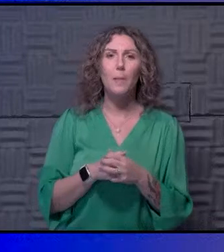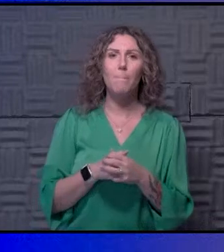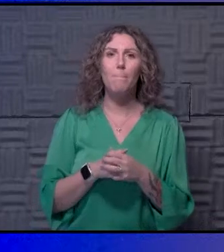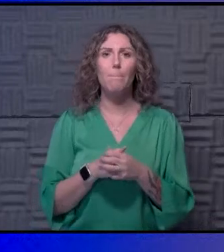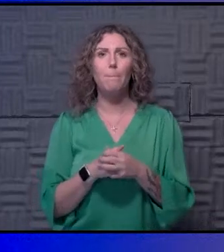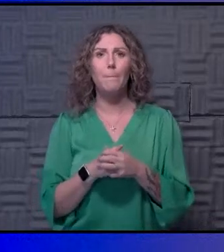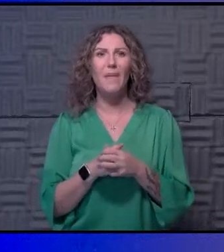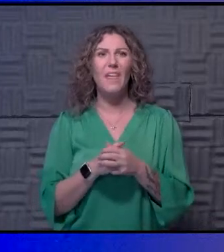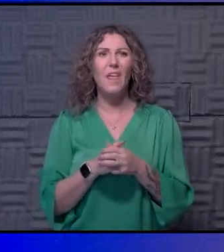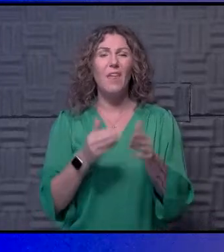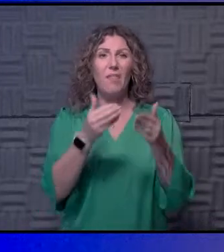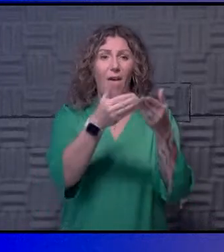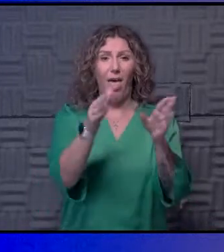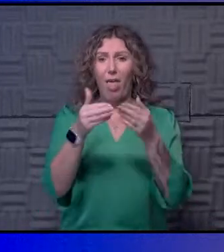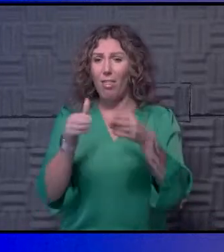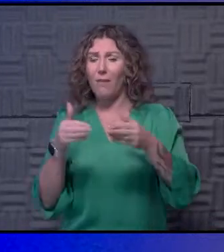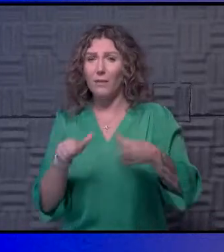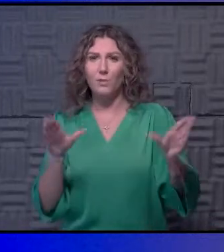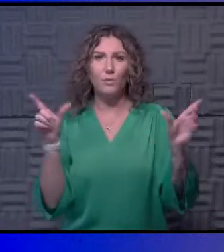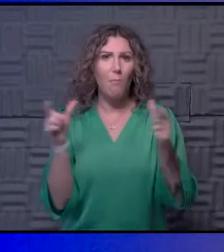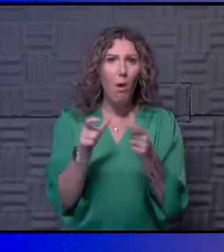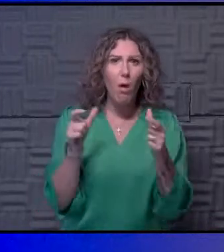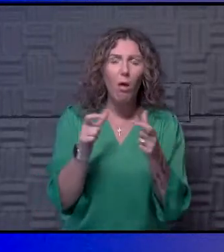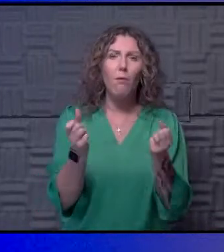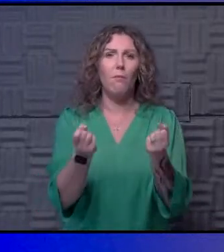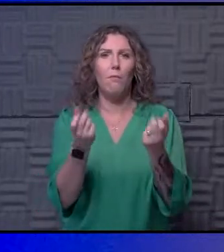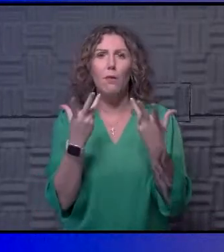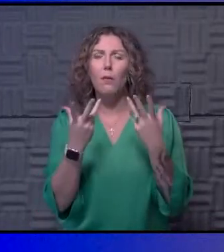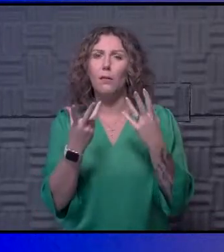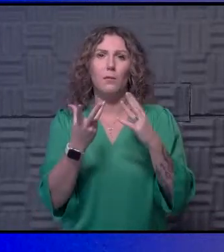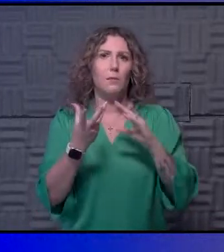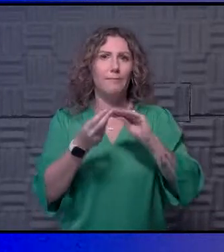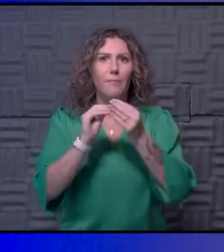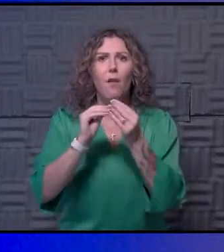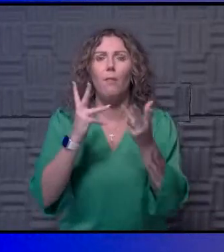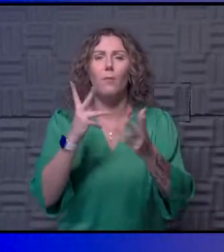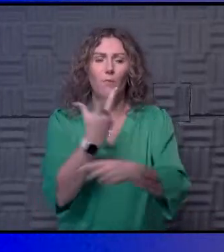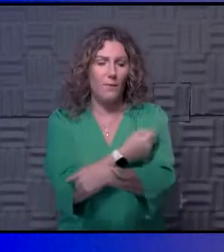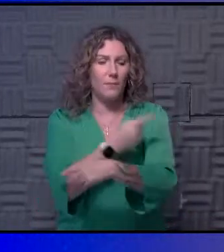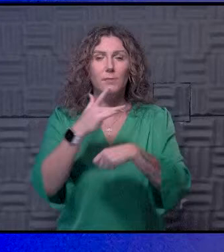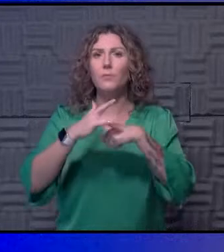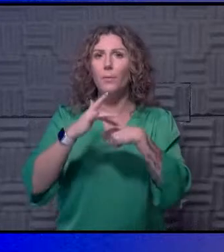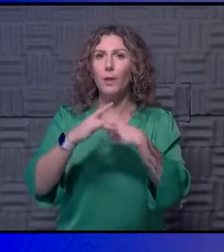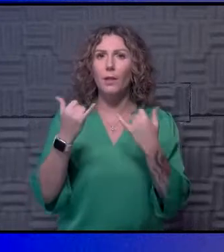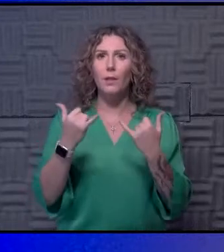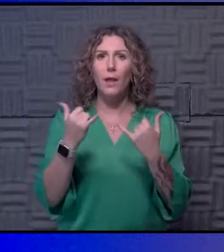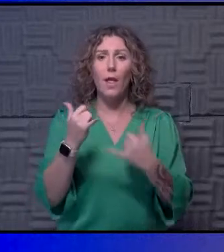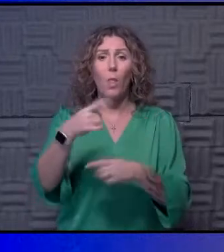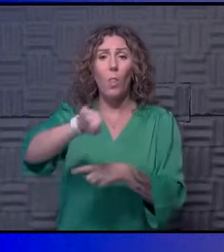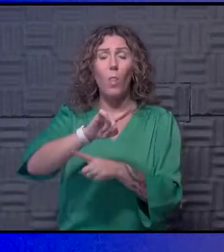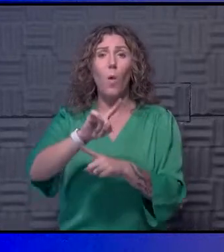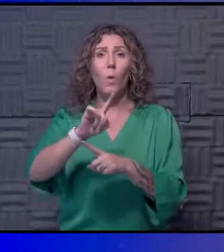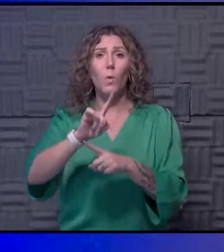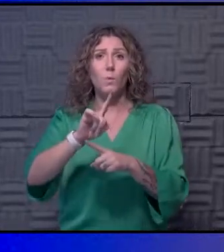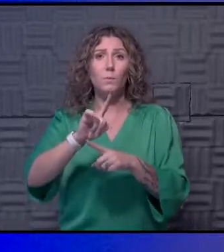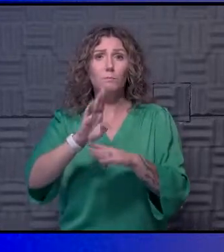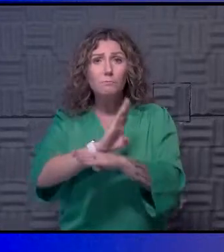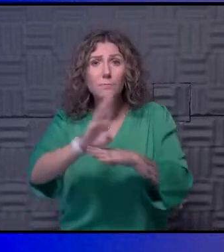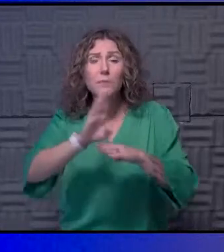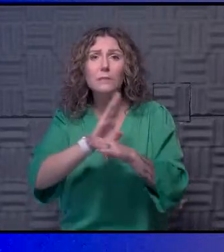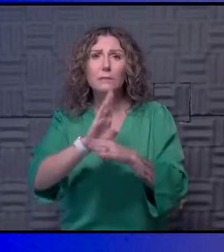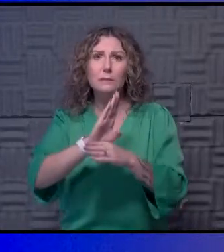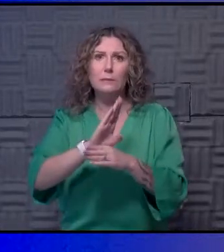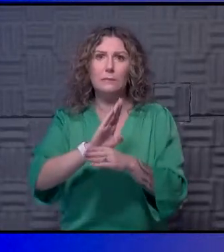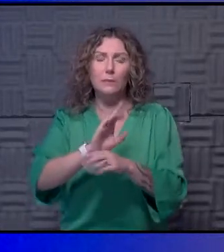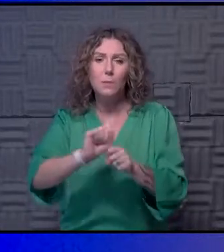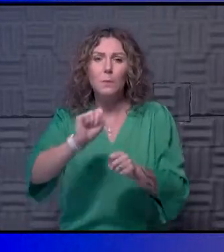the allocations have just been small. I mean, there's just small amounts of vaccine that are available right now. We know that those companies are ramping up their production.